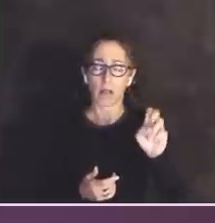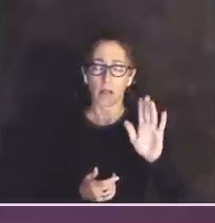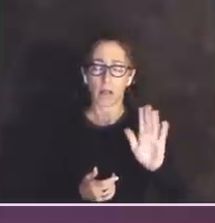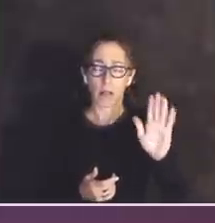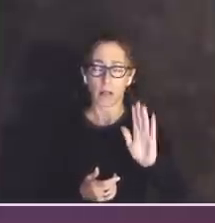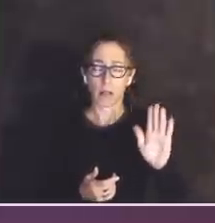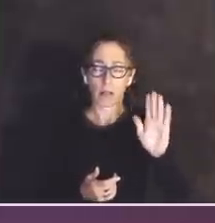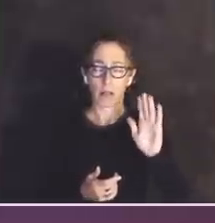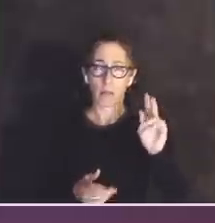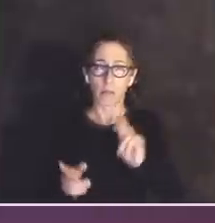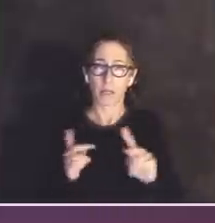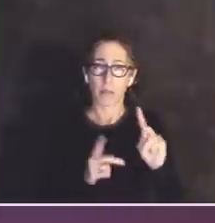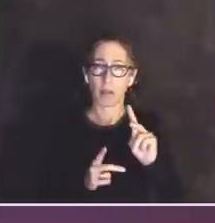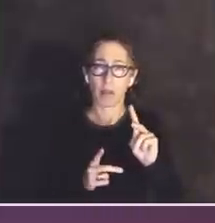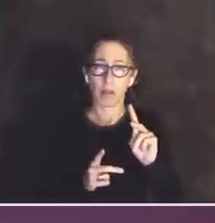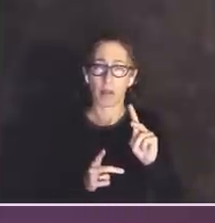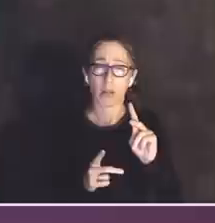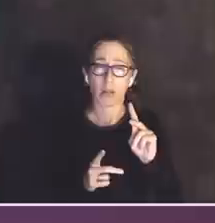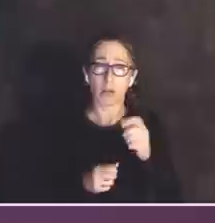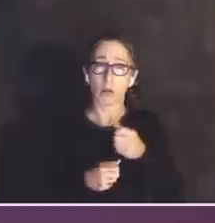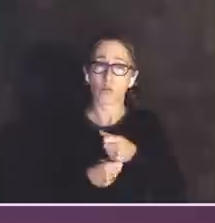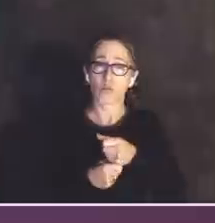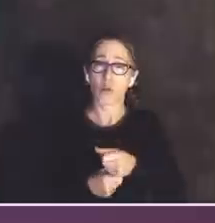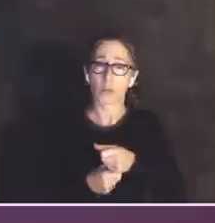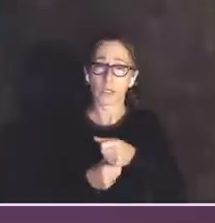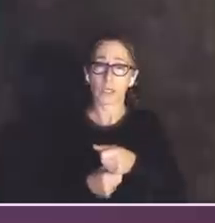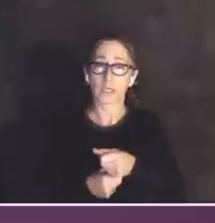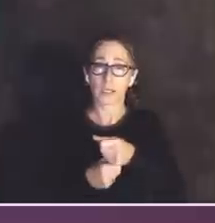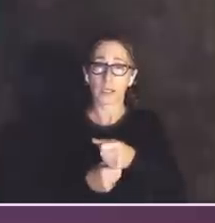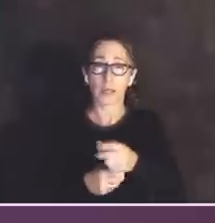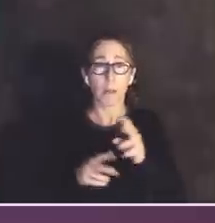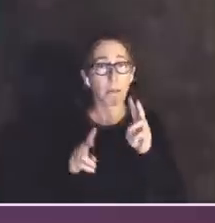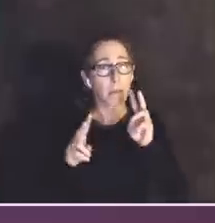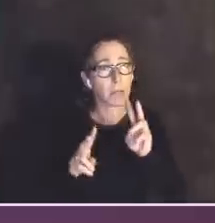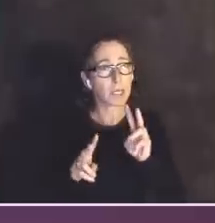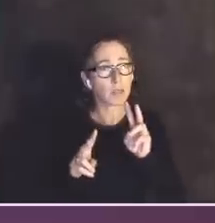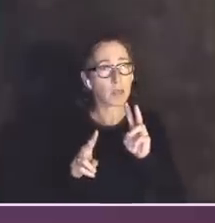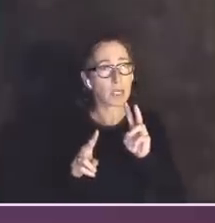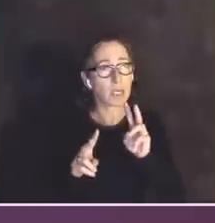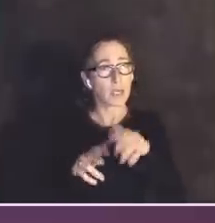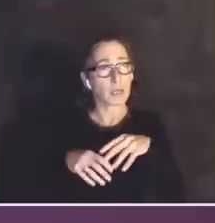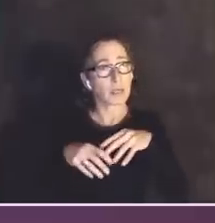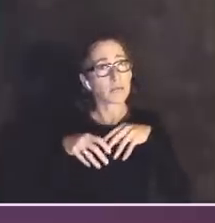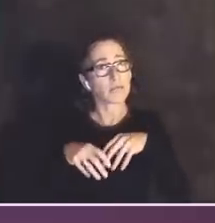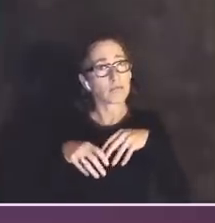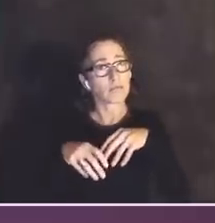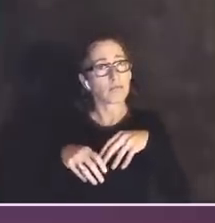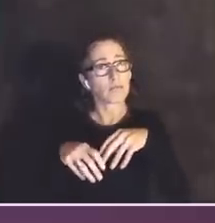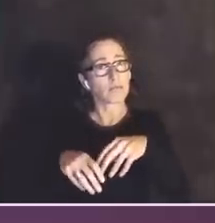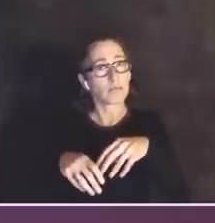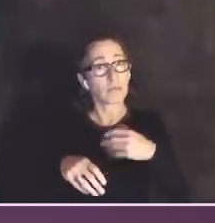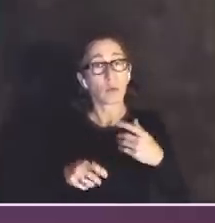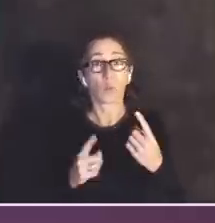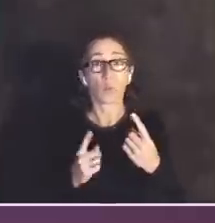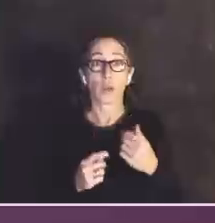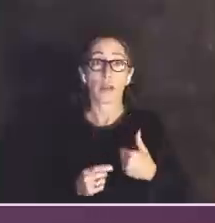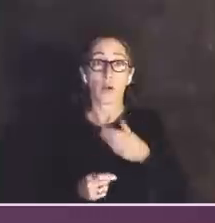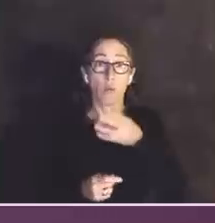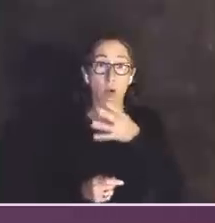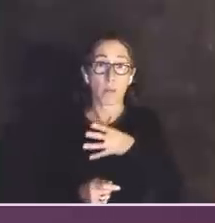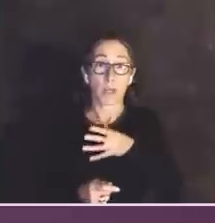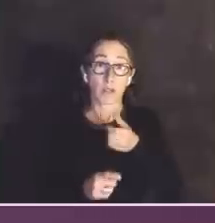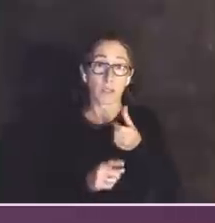where people were peacefully protesting on the issue of racial injustice. A young woman